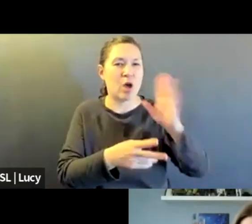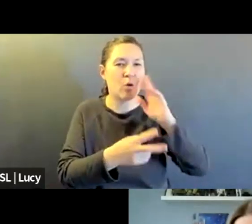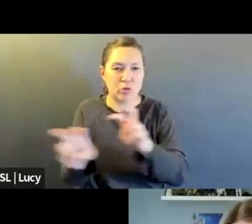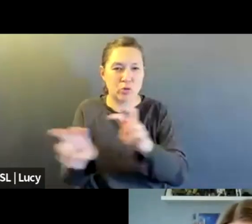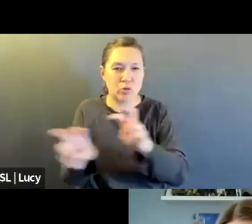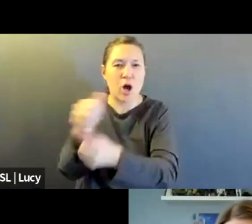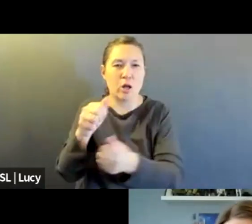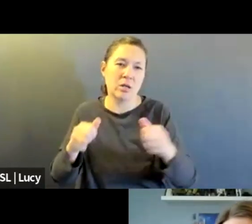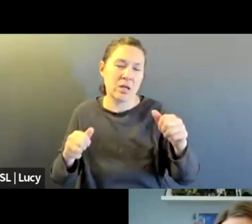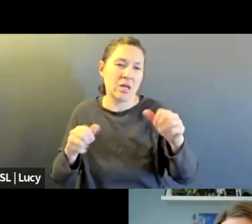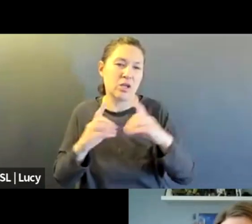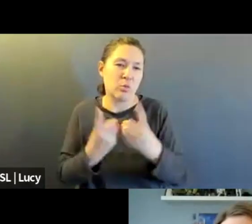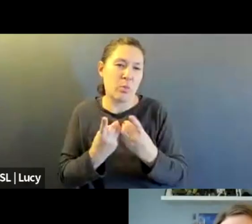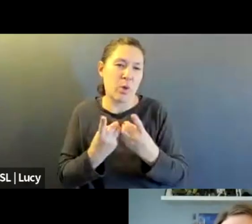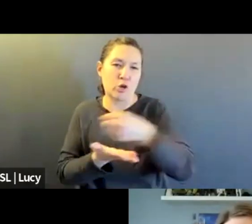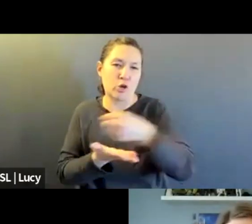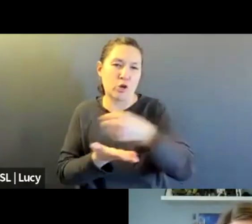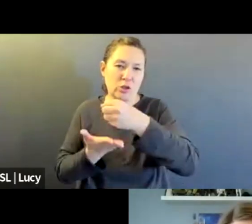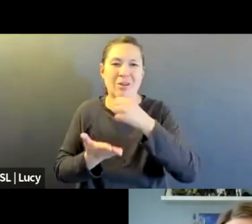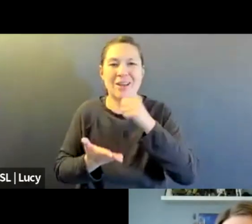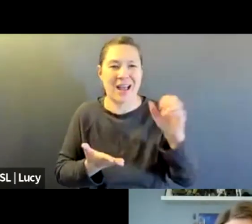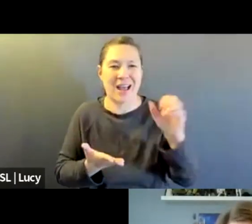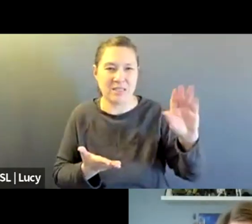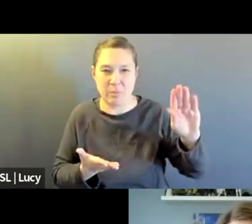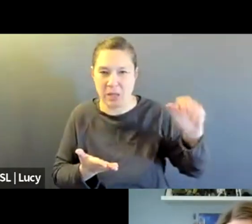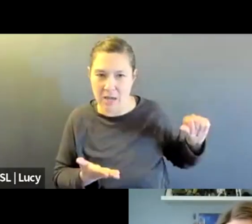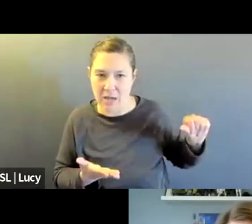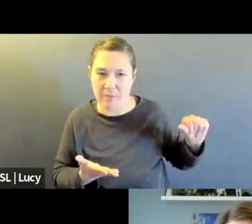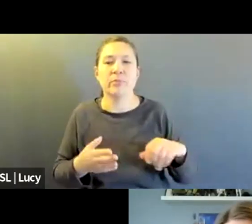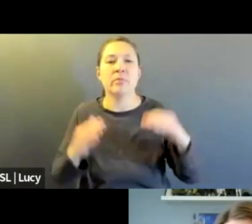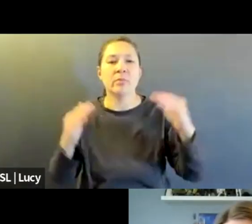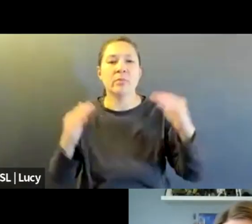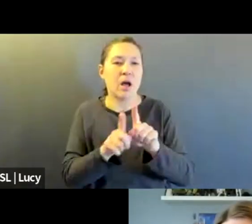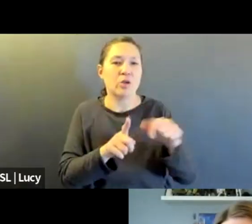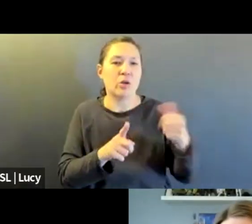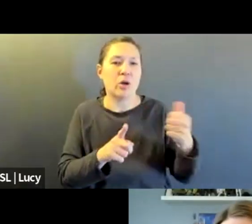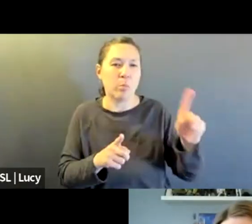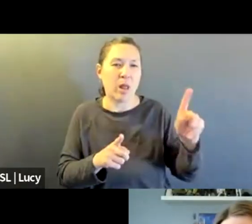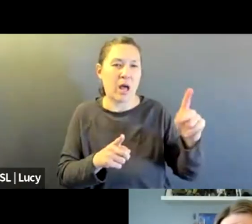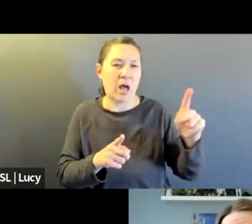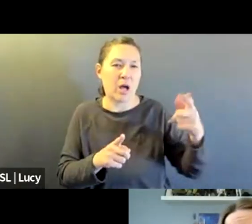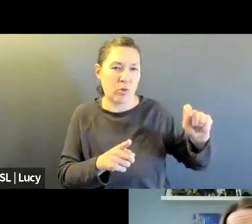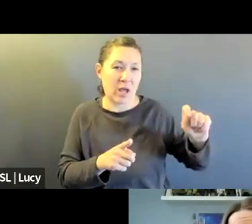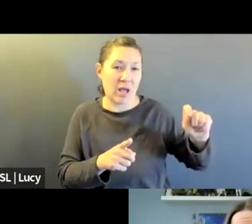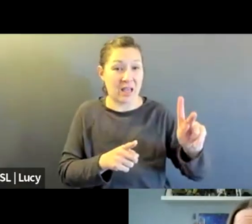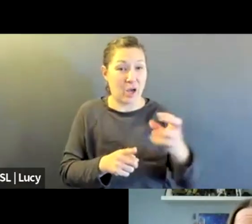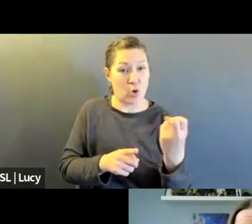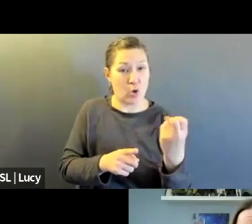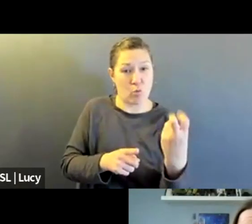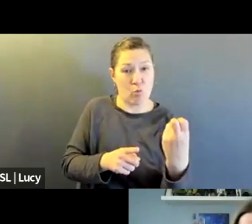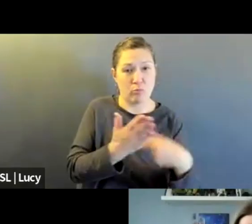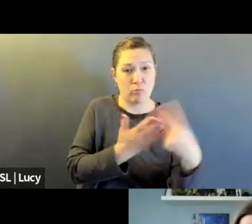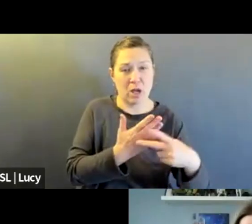of Treasury, not the Small Business Administration. And then it talks about a block grant for K-12 programs going